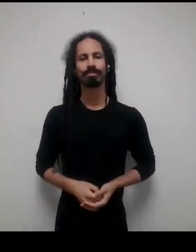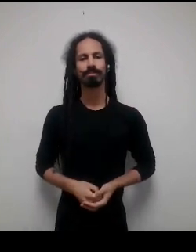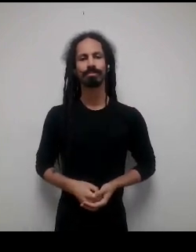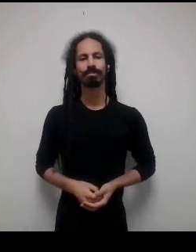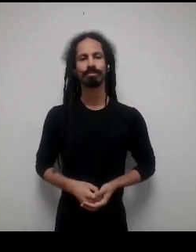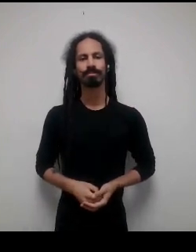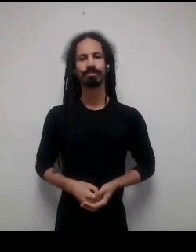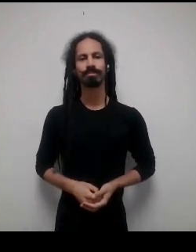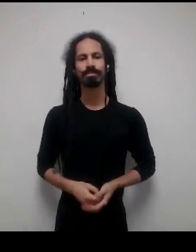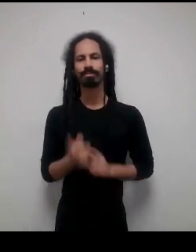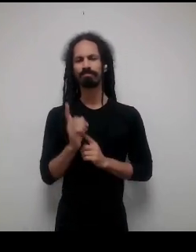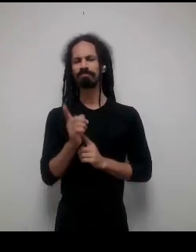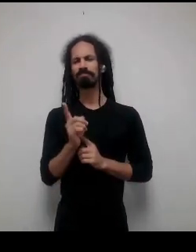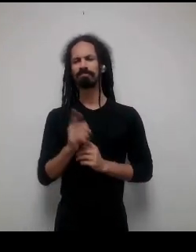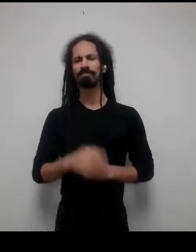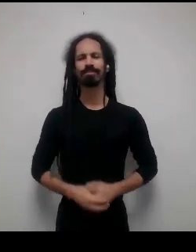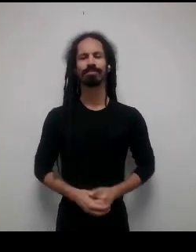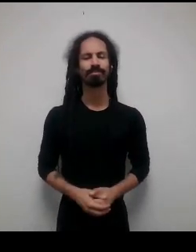a moment.